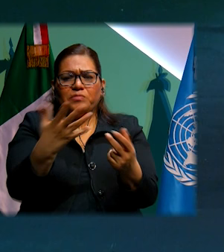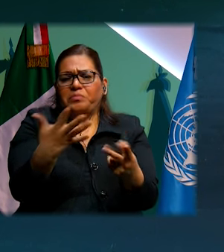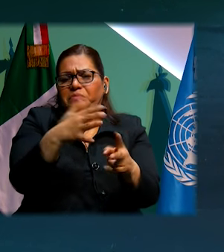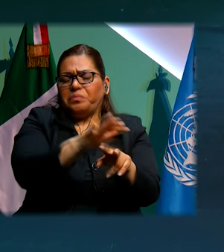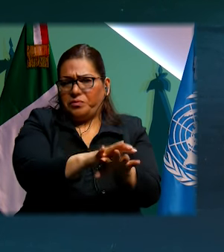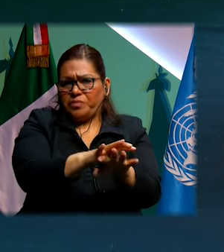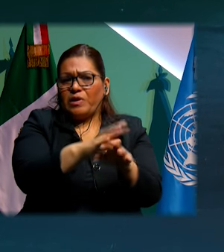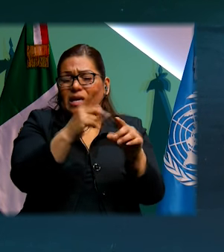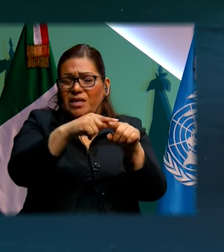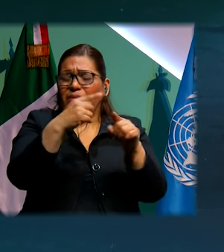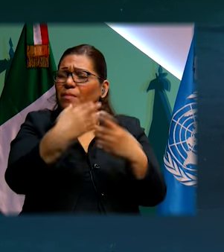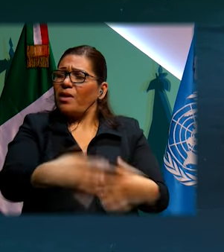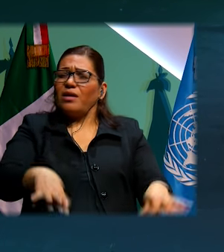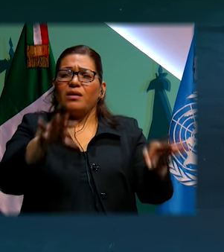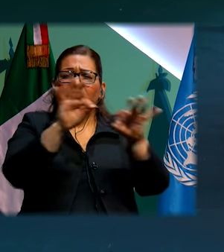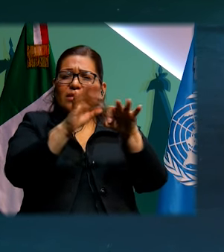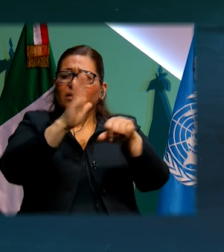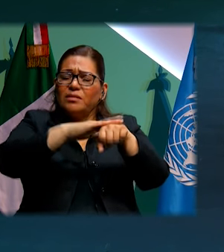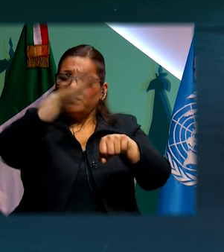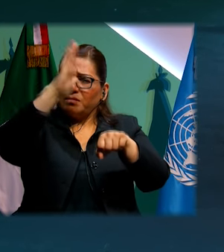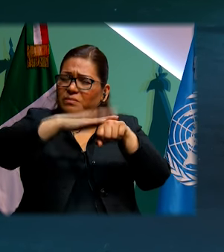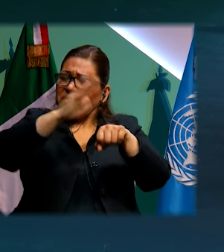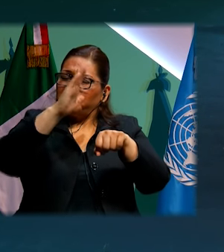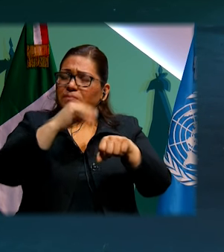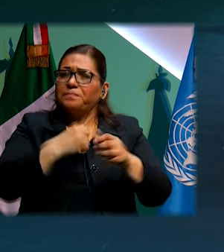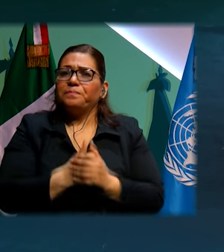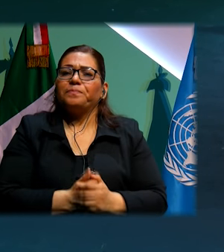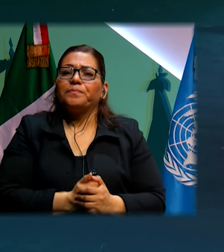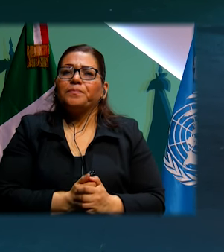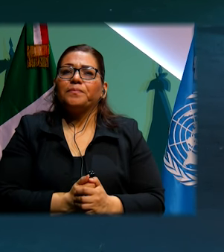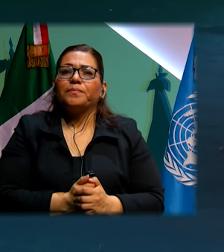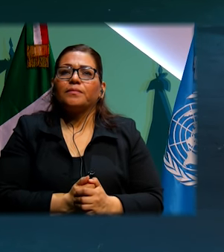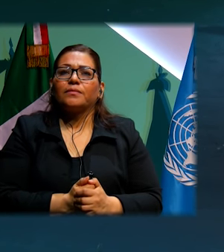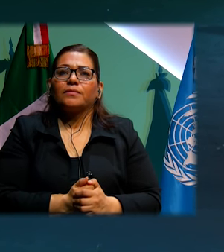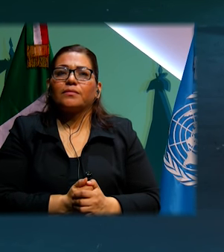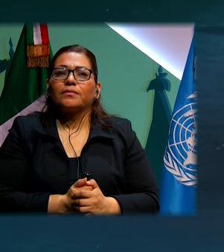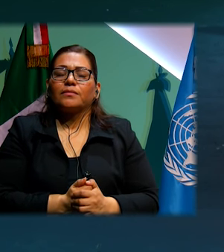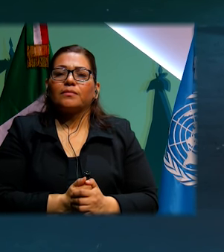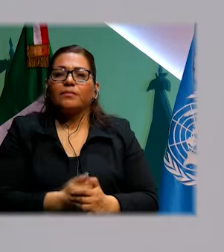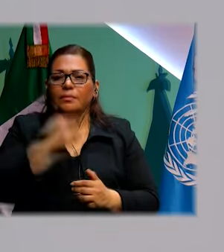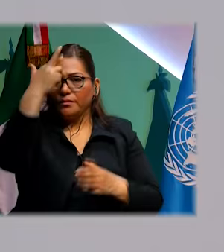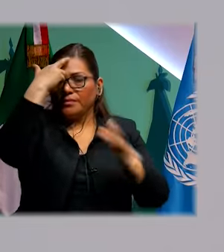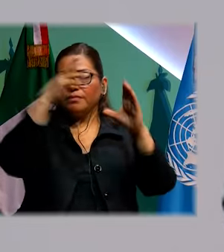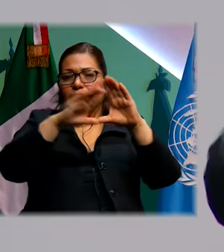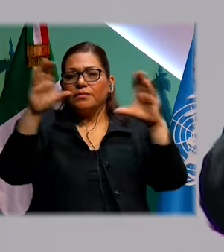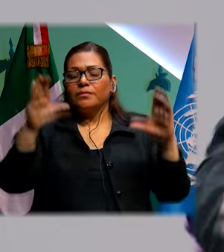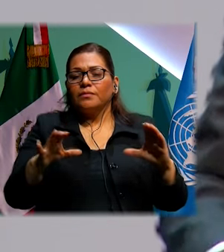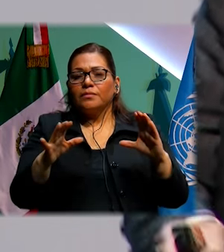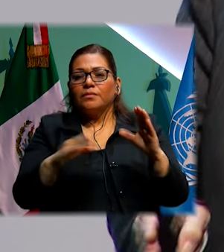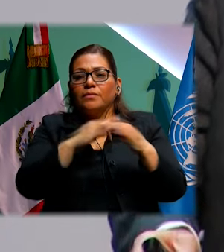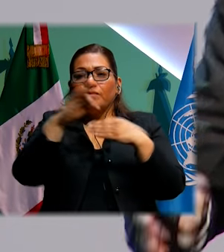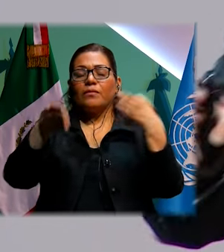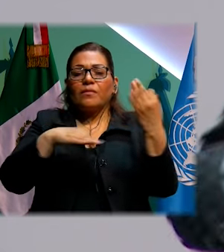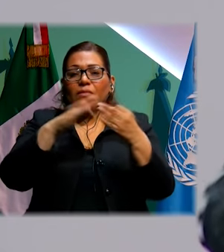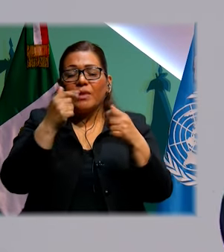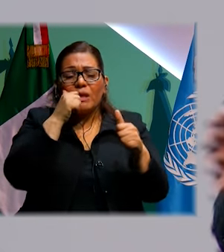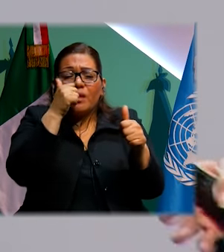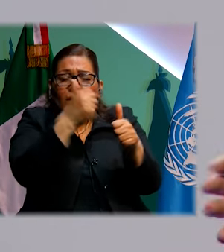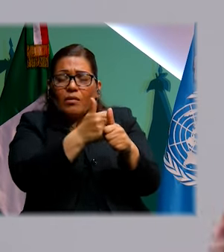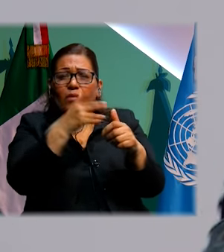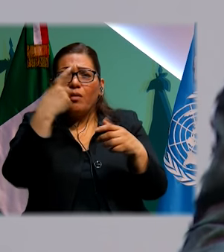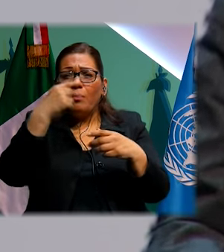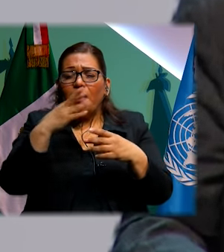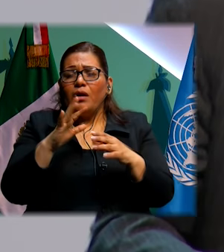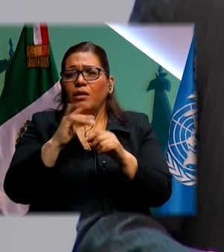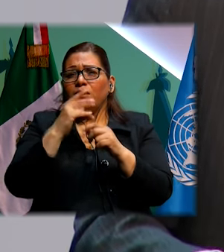it's vital that we recognize that all those points of view are essential to understanding what policies will be the